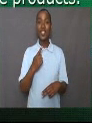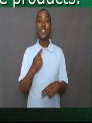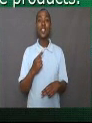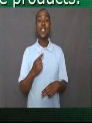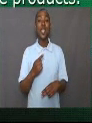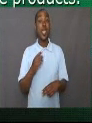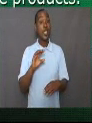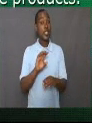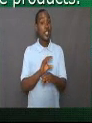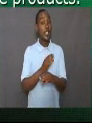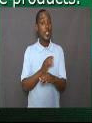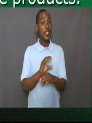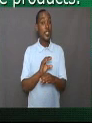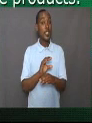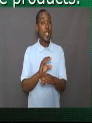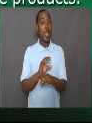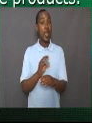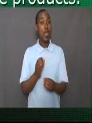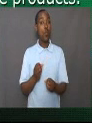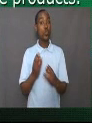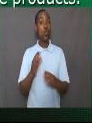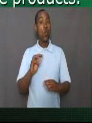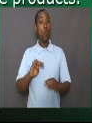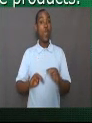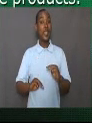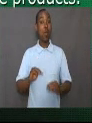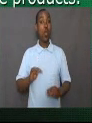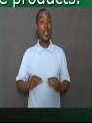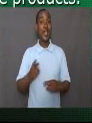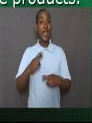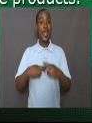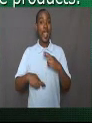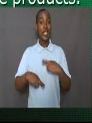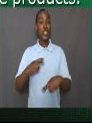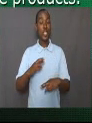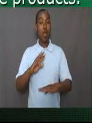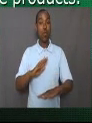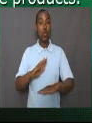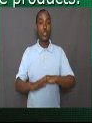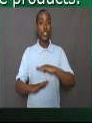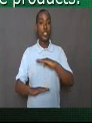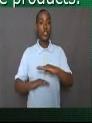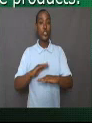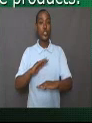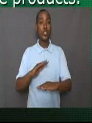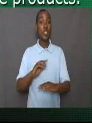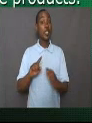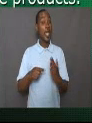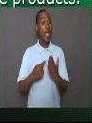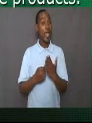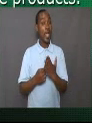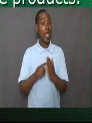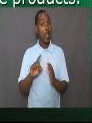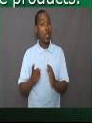describes a set of metabolic reactions and processes that take